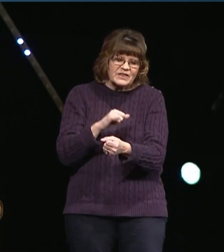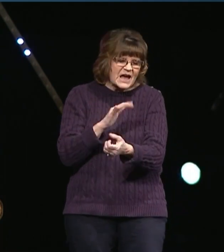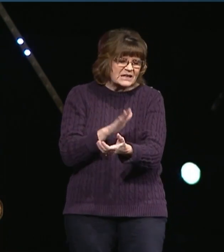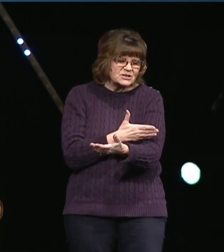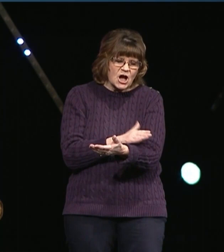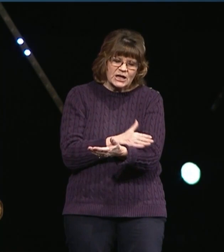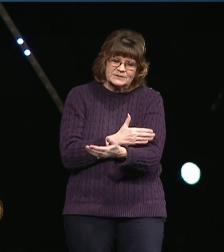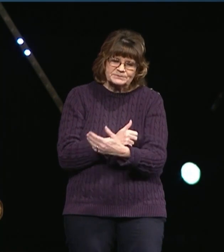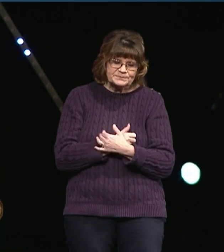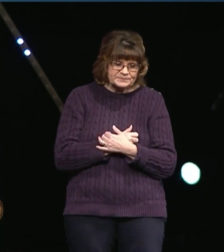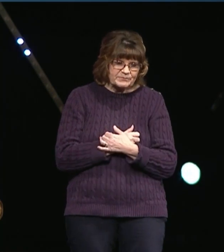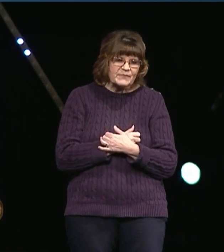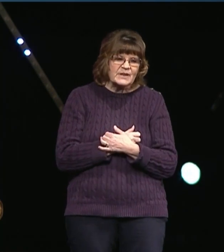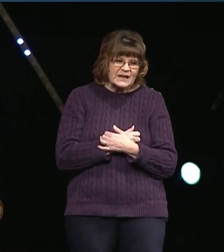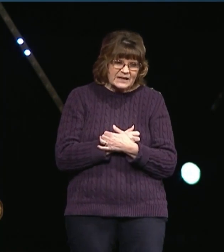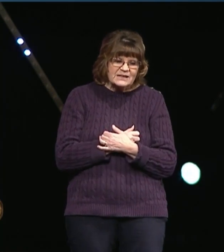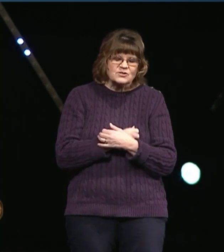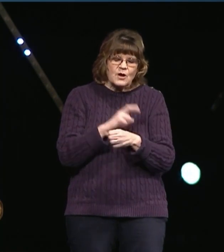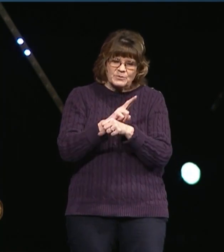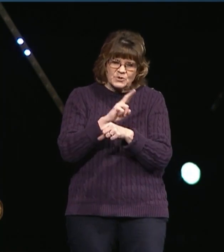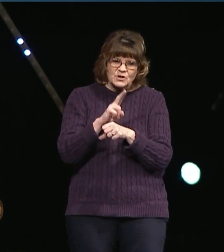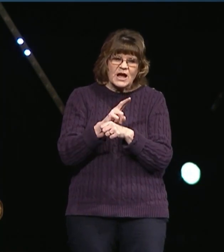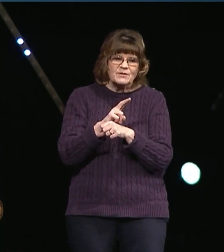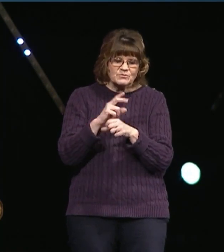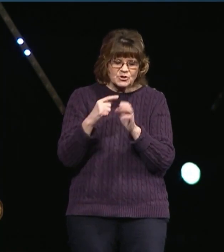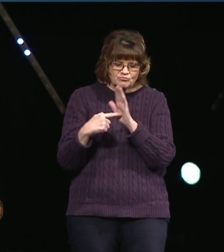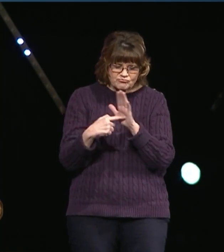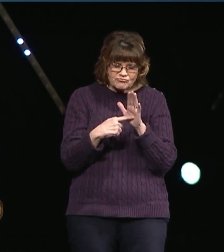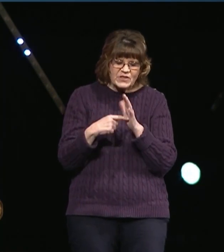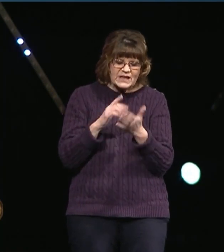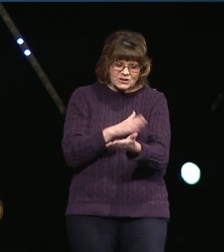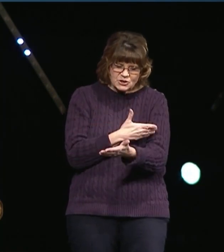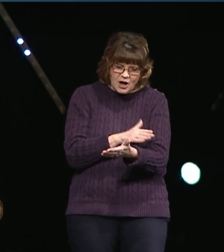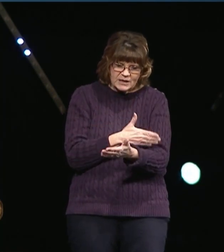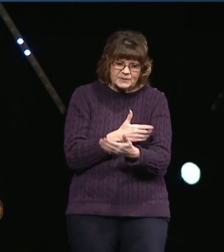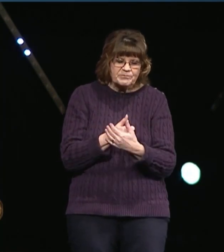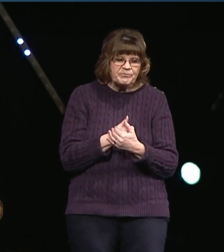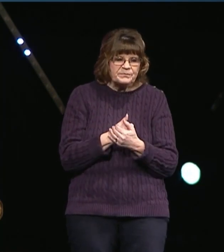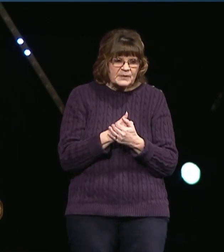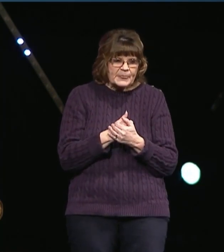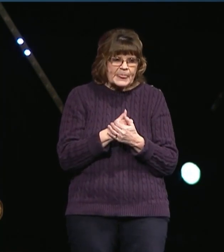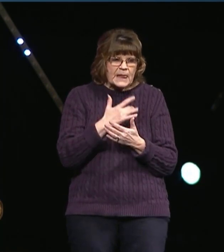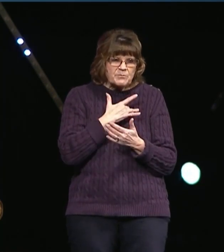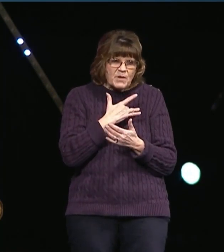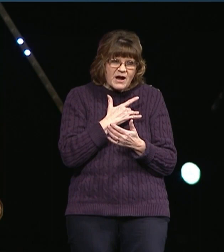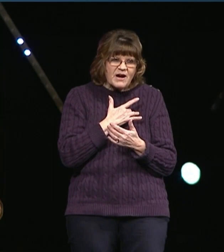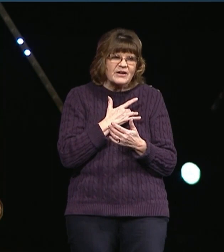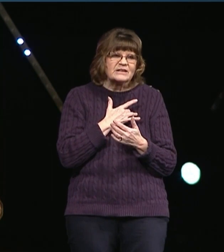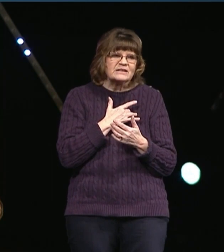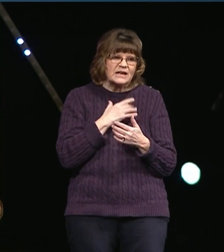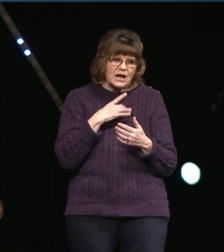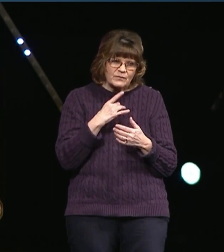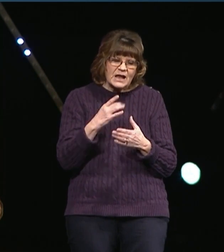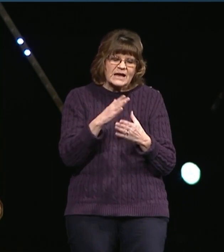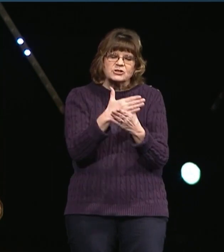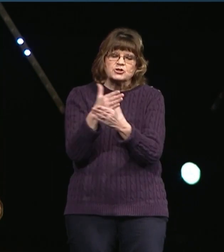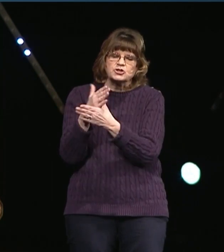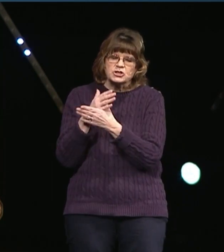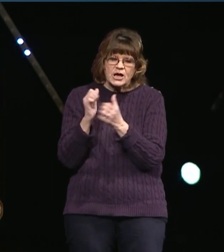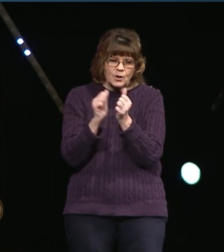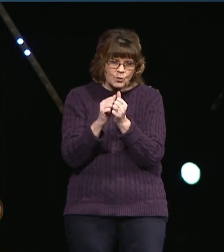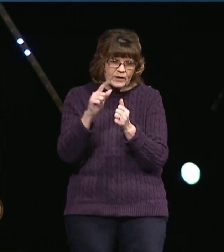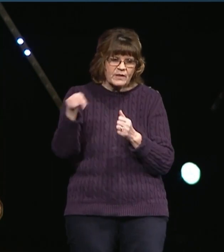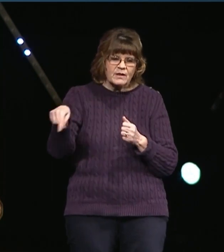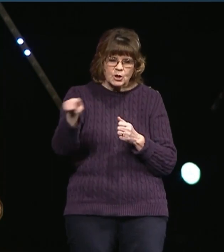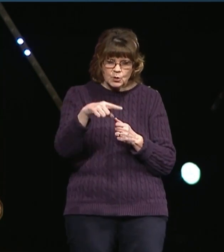it." So I played the full song for him. It was the last song that my father listened to, and I'd like to share it with all of you